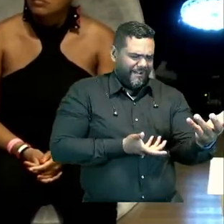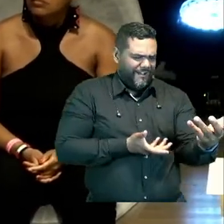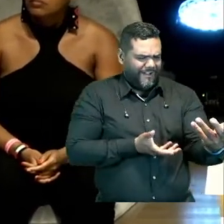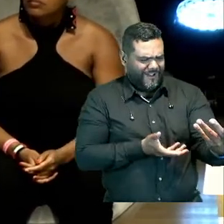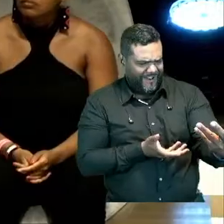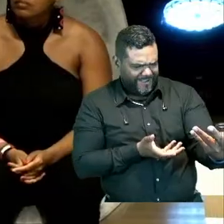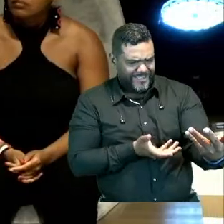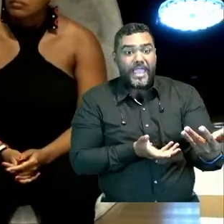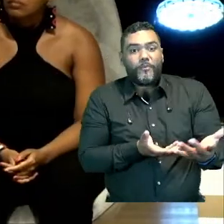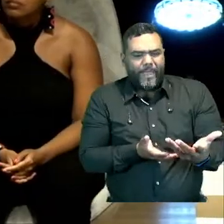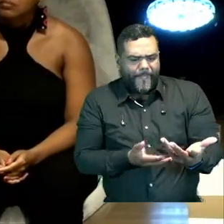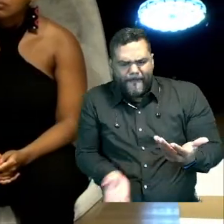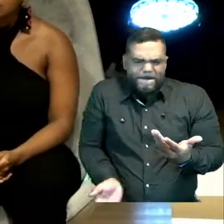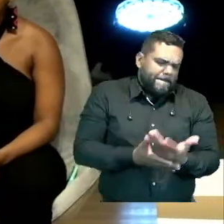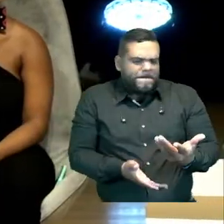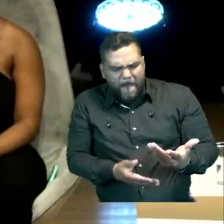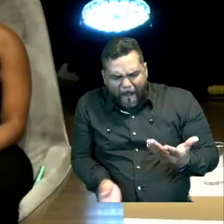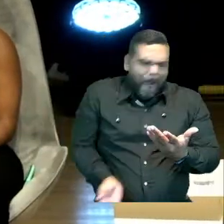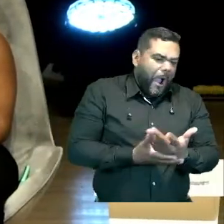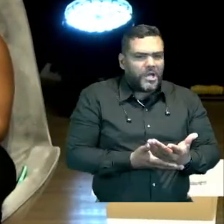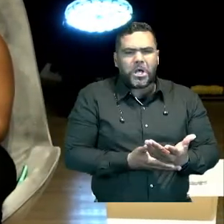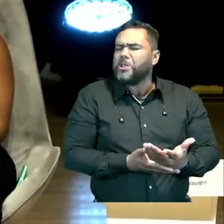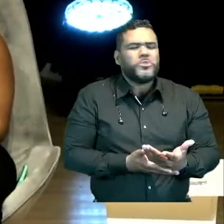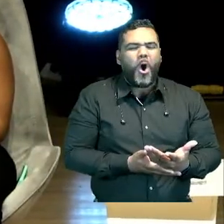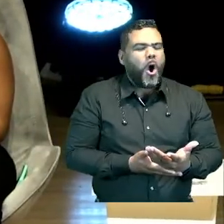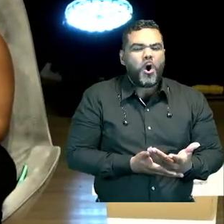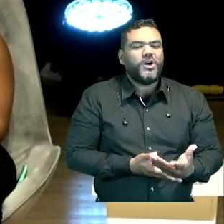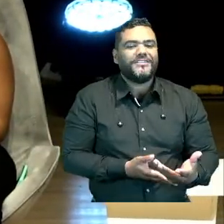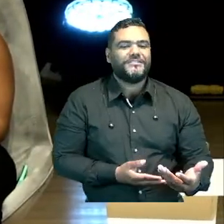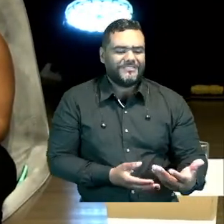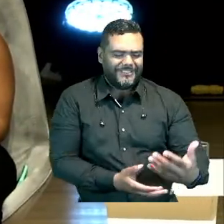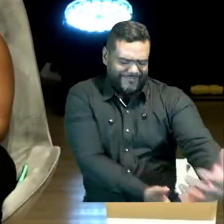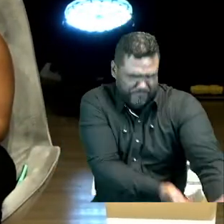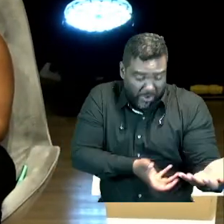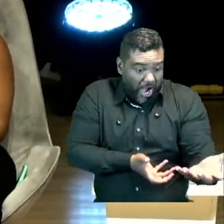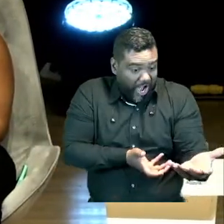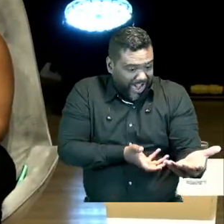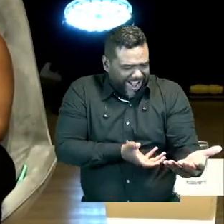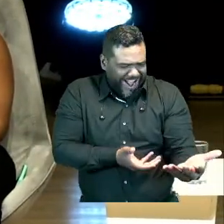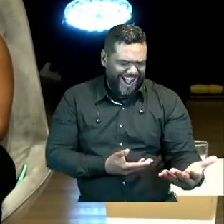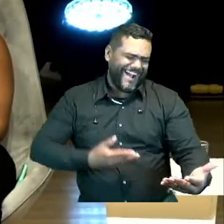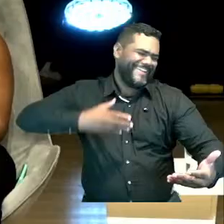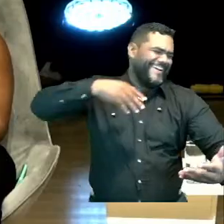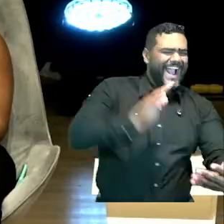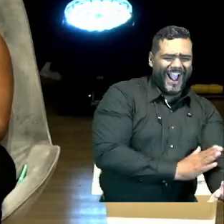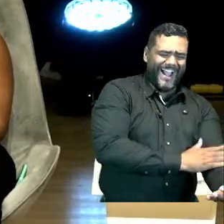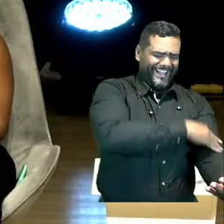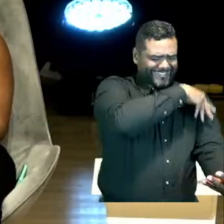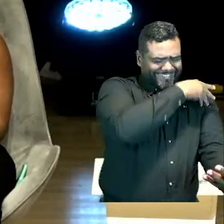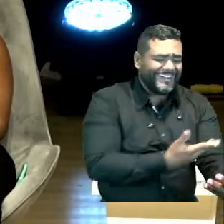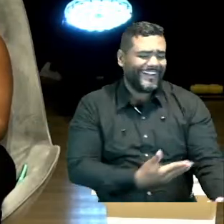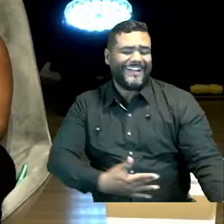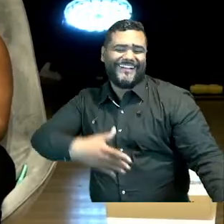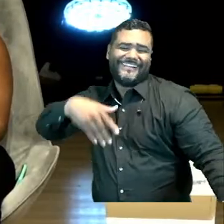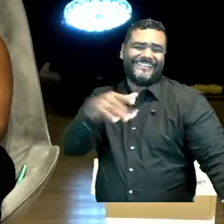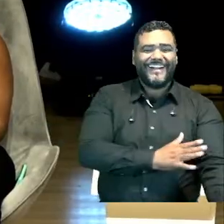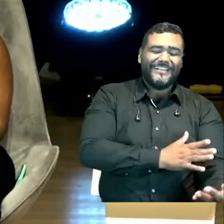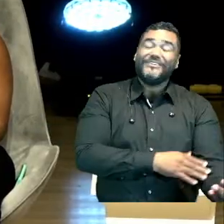deliver children, they don't do so with slaps, they do it with music, with